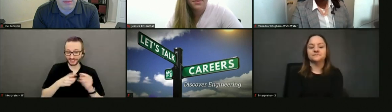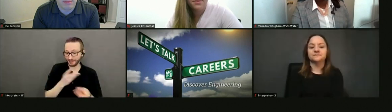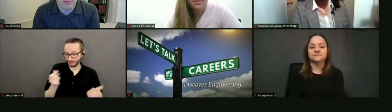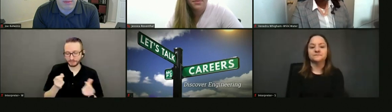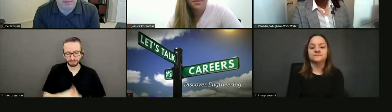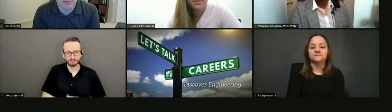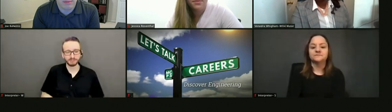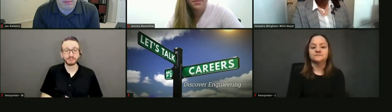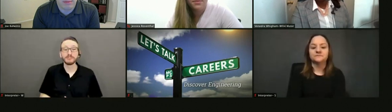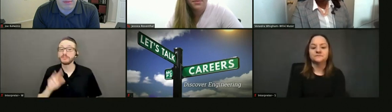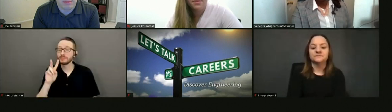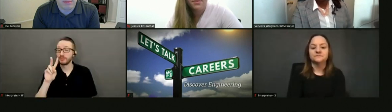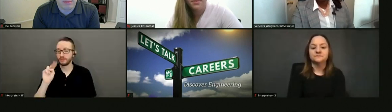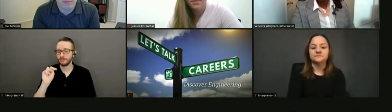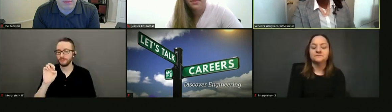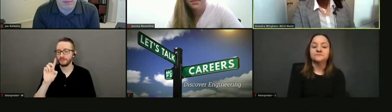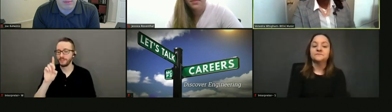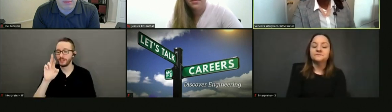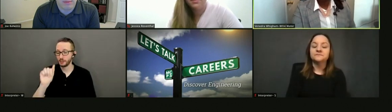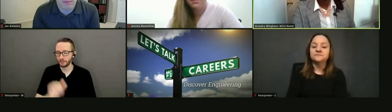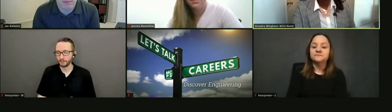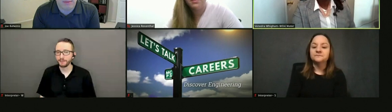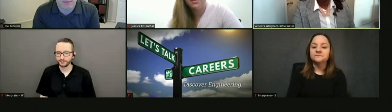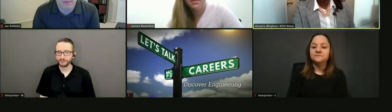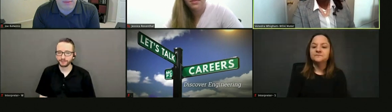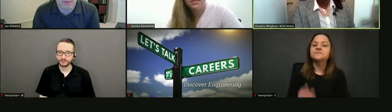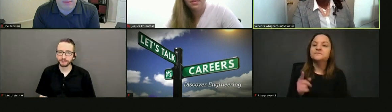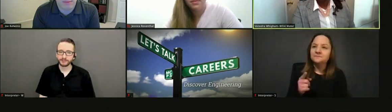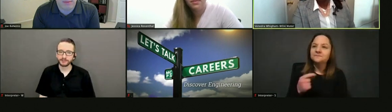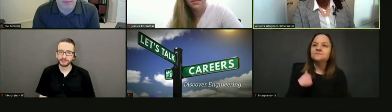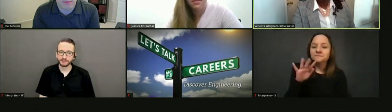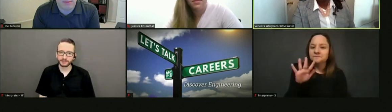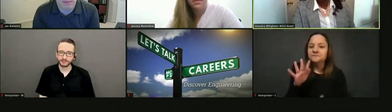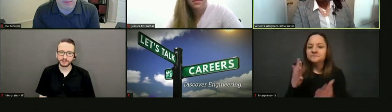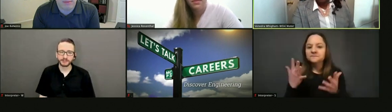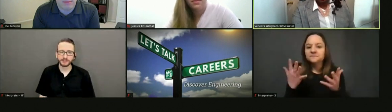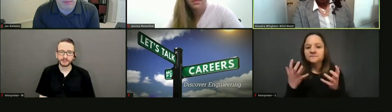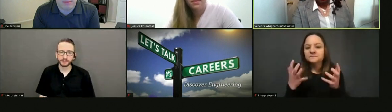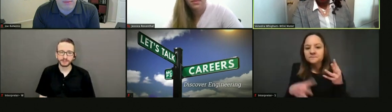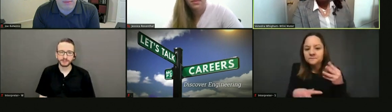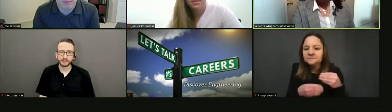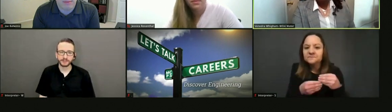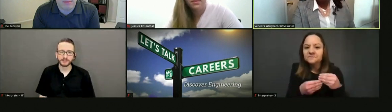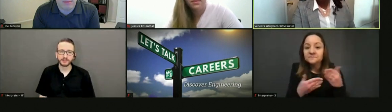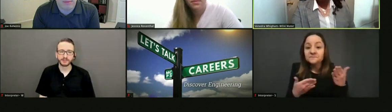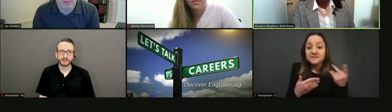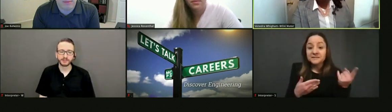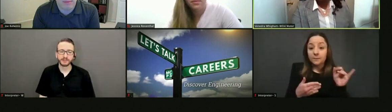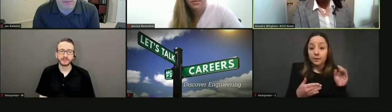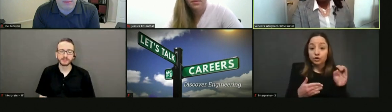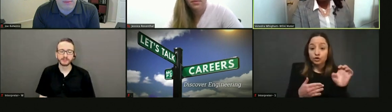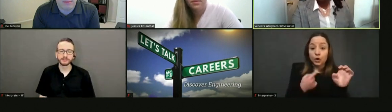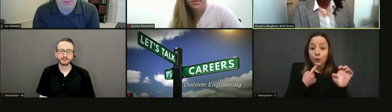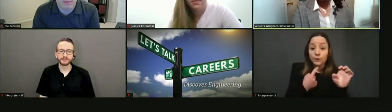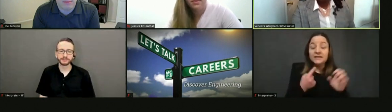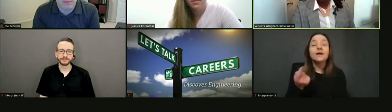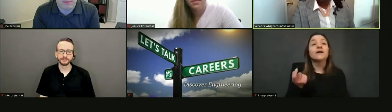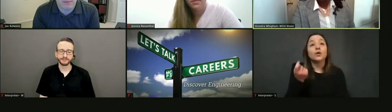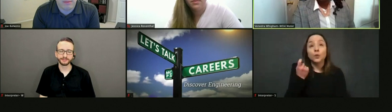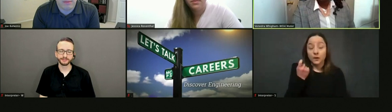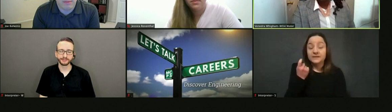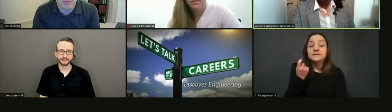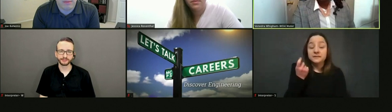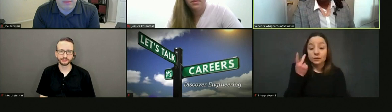Venedra? Yeah, I kind of want to mirror something that Joe said. Recently, we've